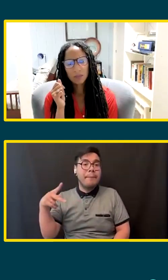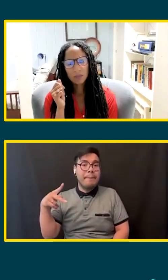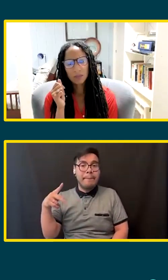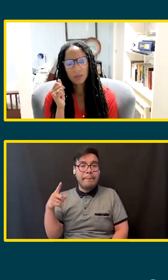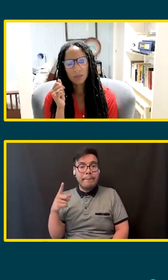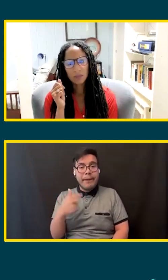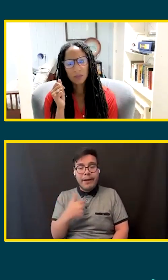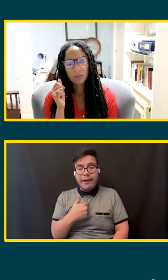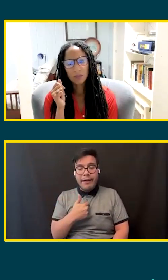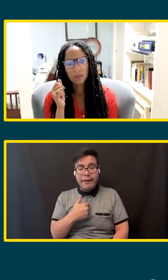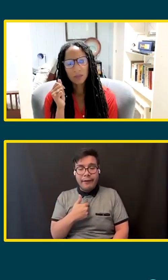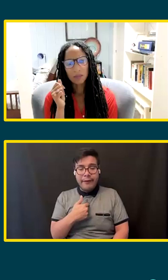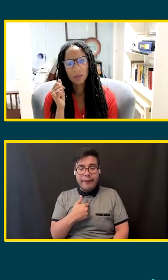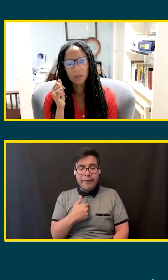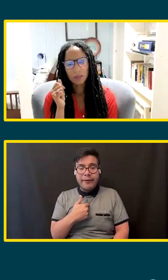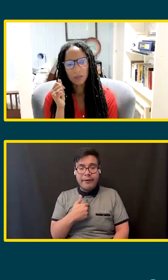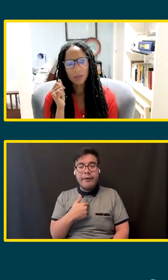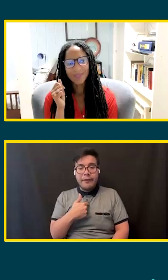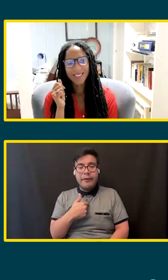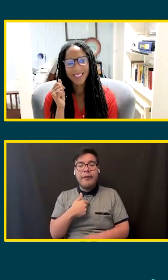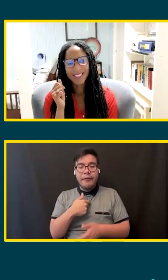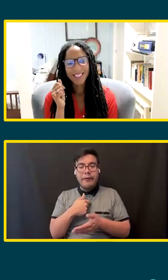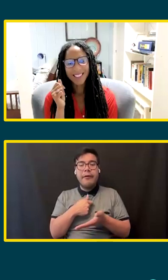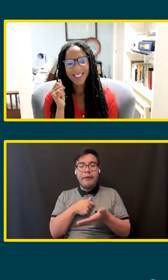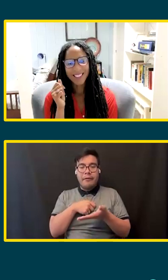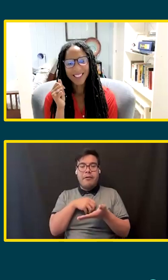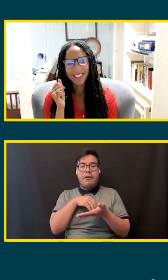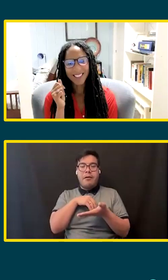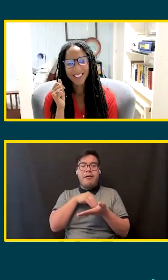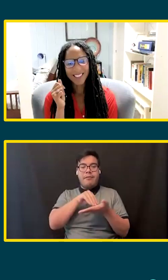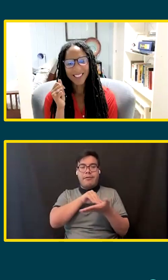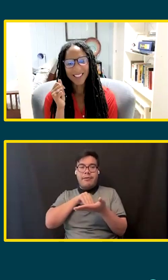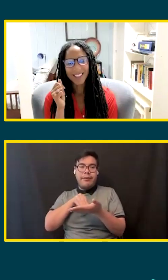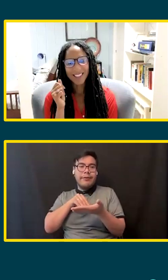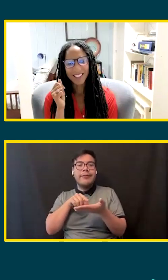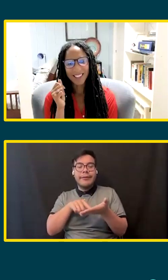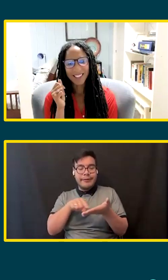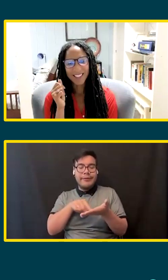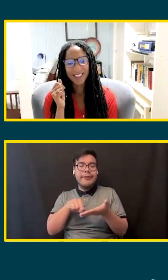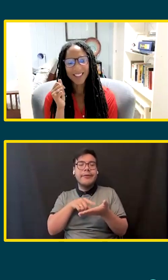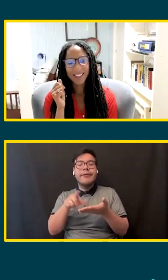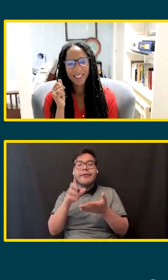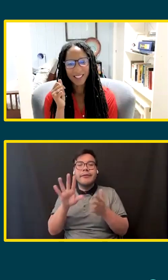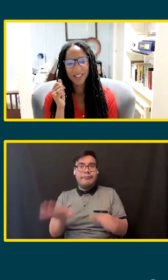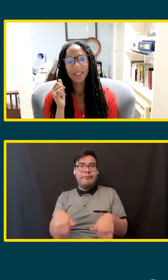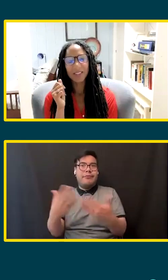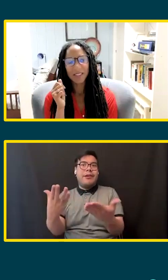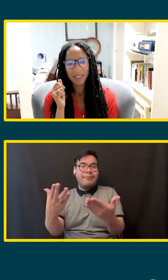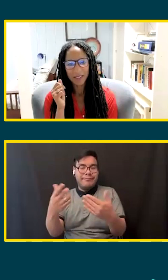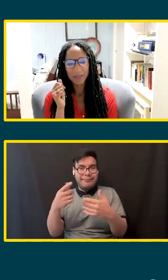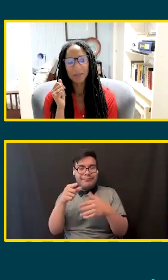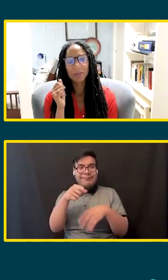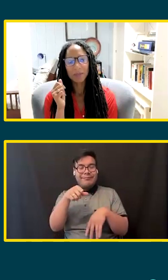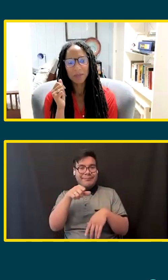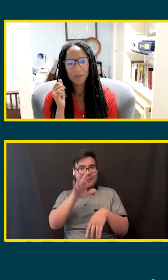I wrote down a little note to bring up of kind of all of these things that you guys have been saying,